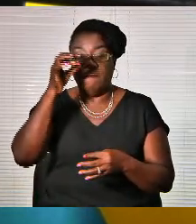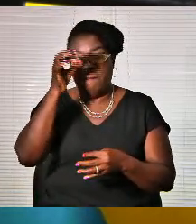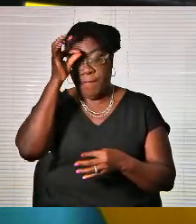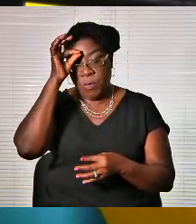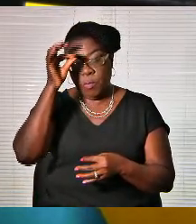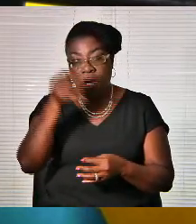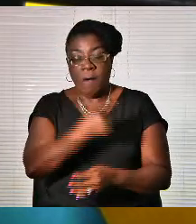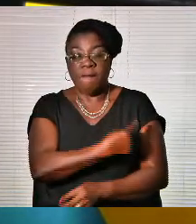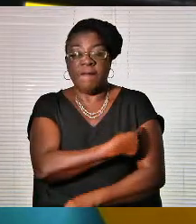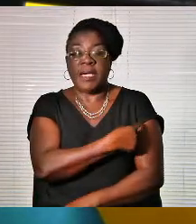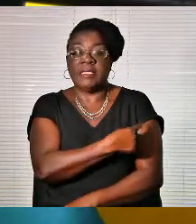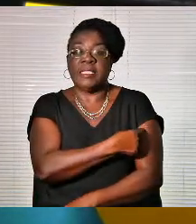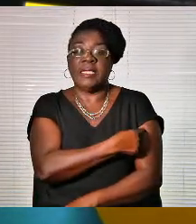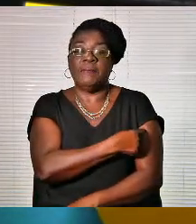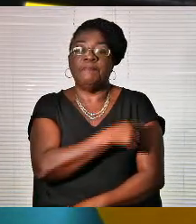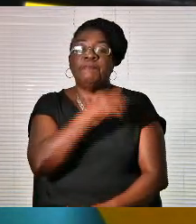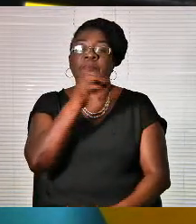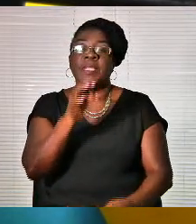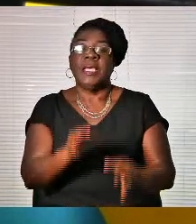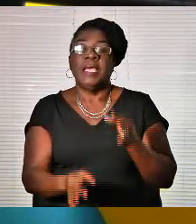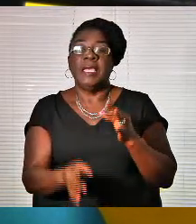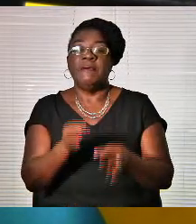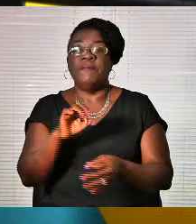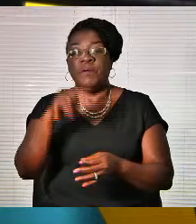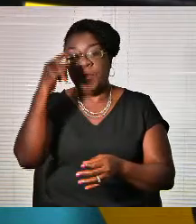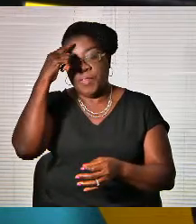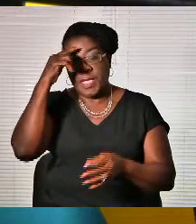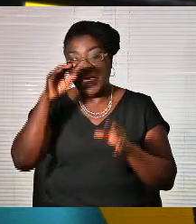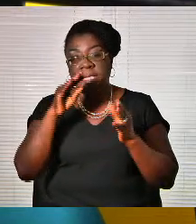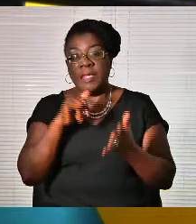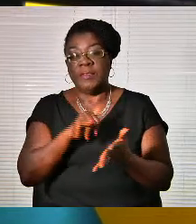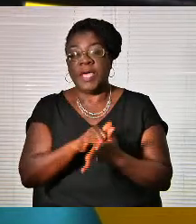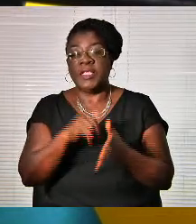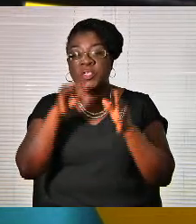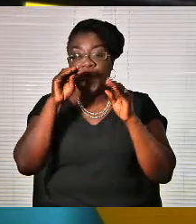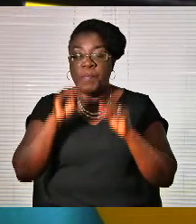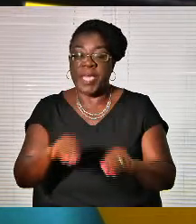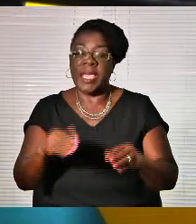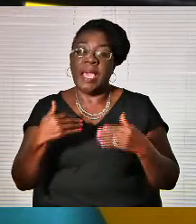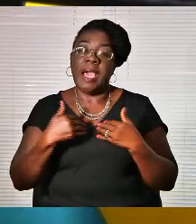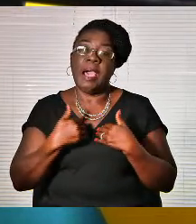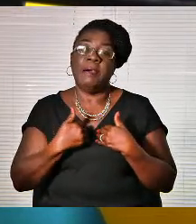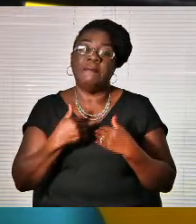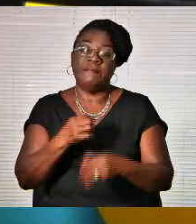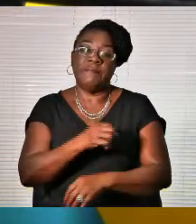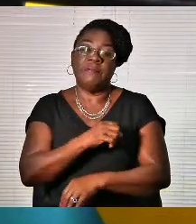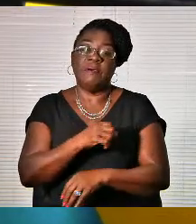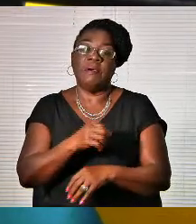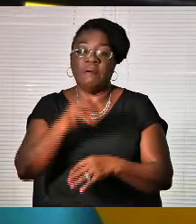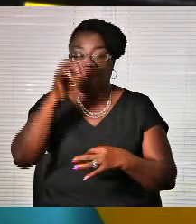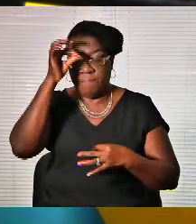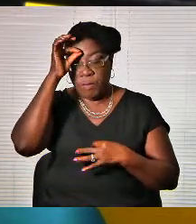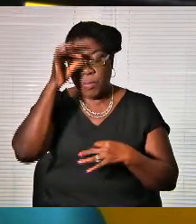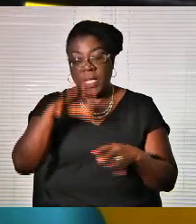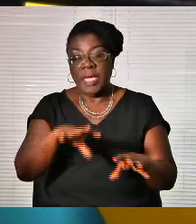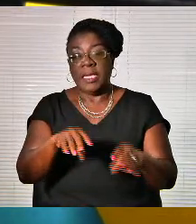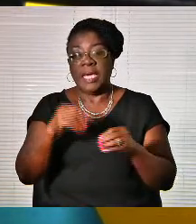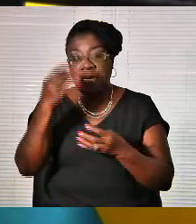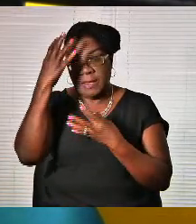you think you may have the flu, call your healthcare provider to get appropriate instructions on what you should do.